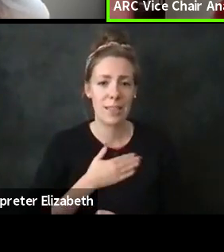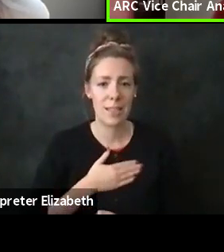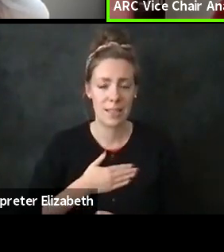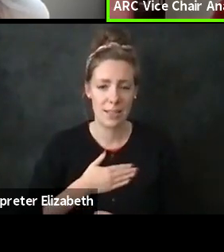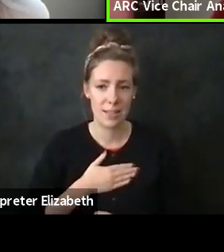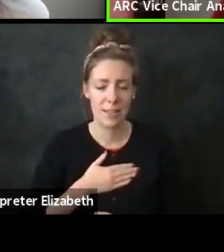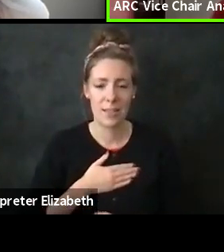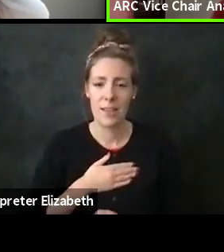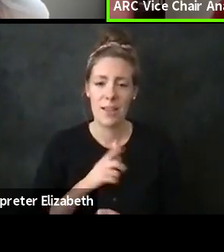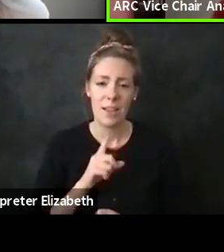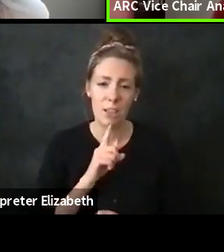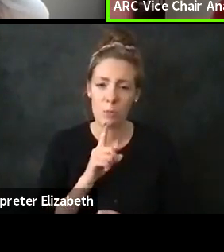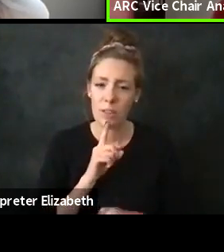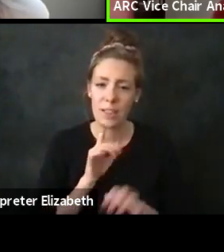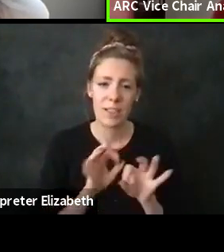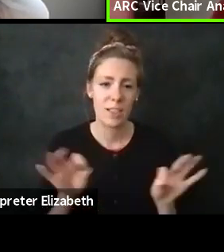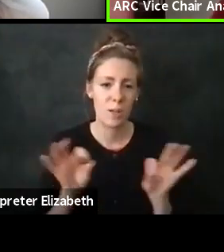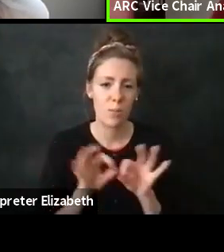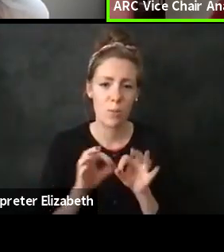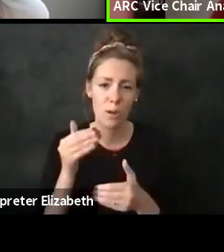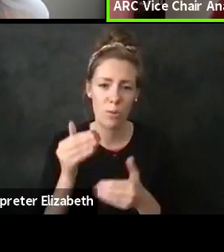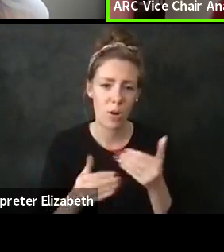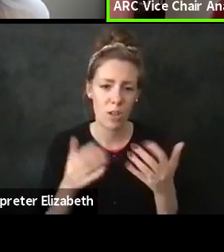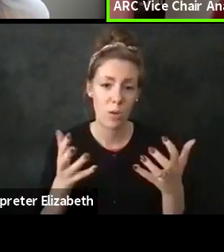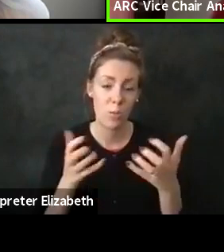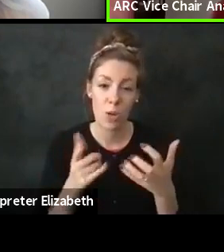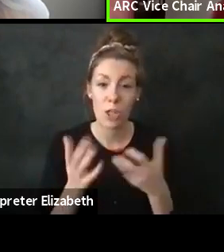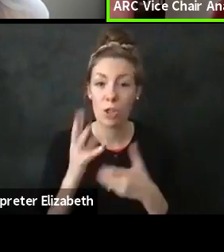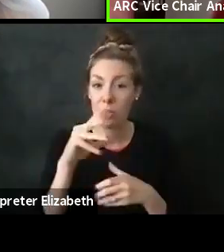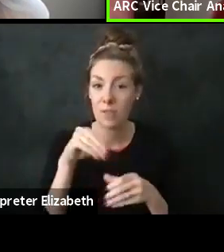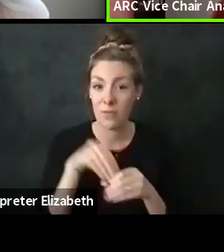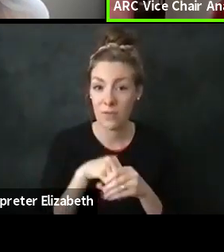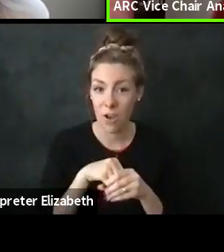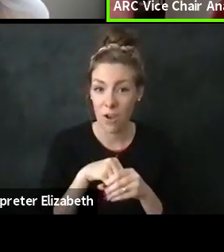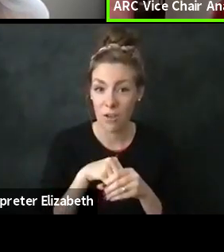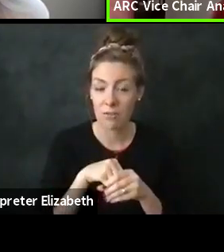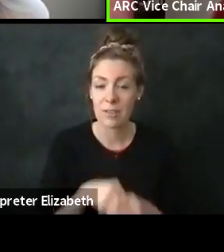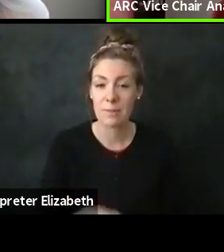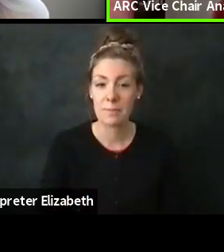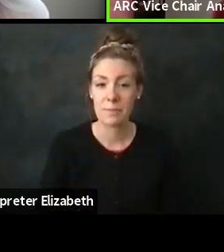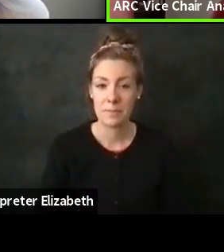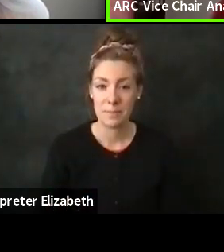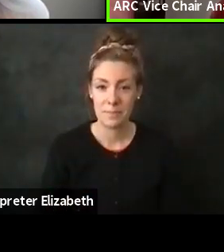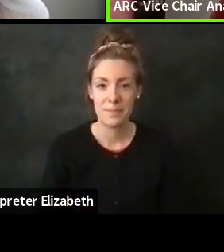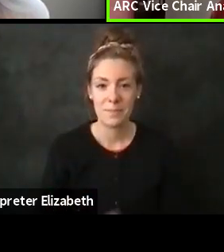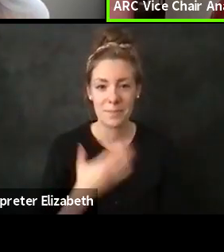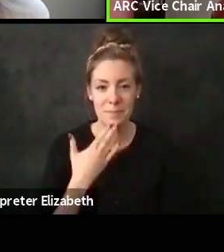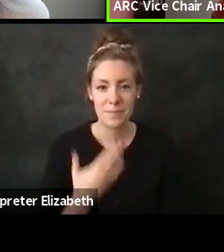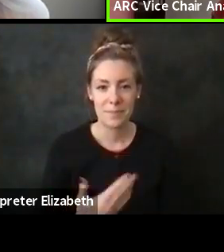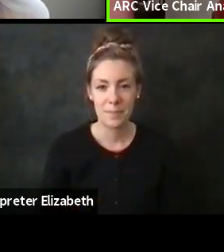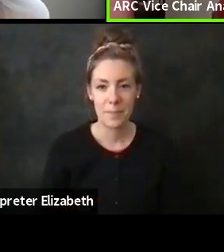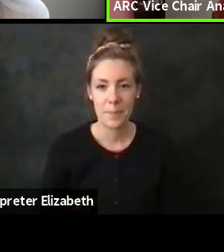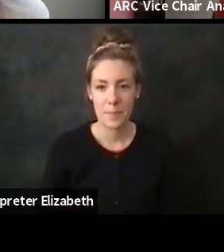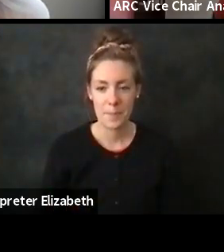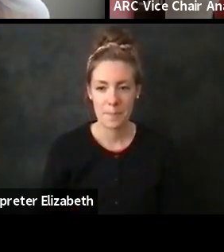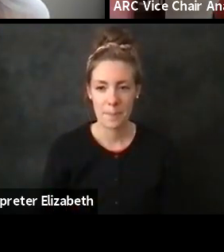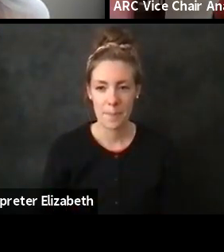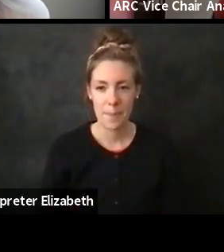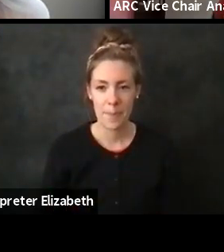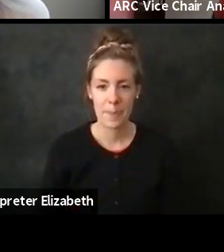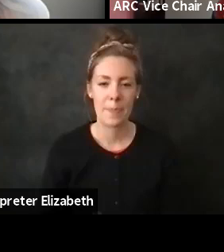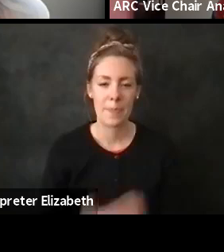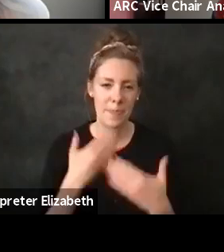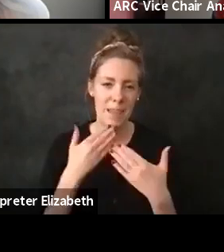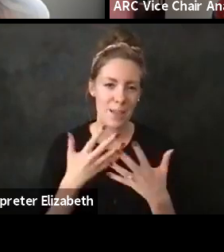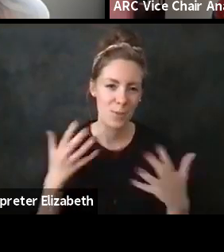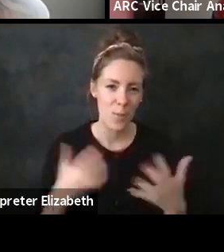please, it's such an important process and we want you to be part of it and be involved on this. Thank you. Thank you so much. And